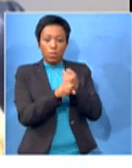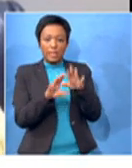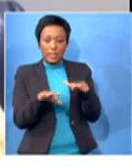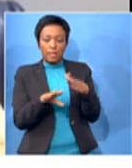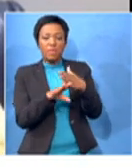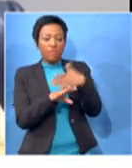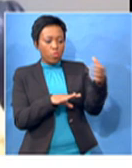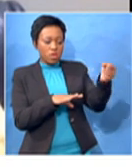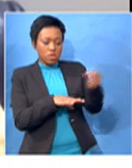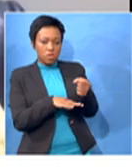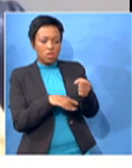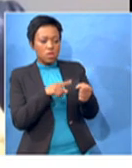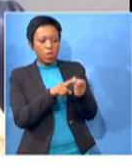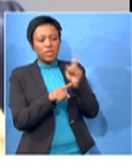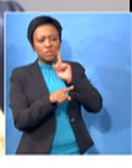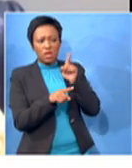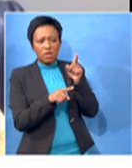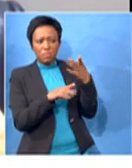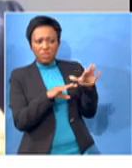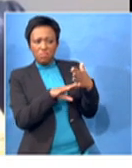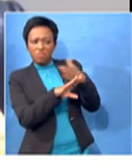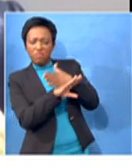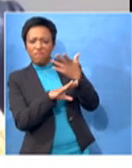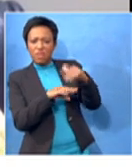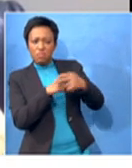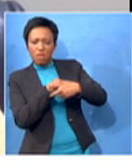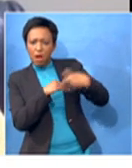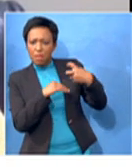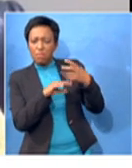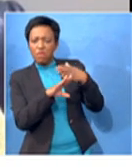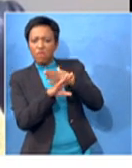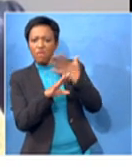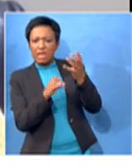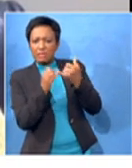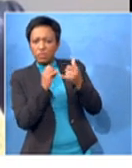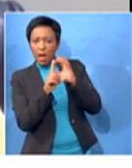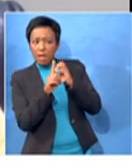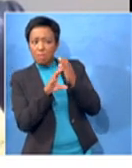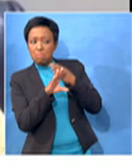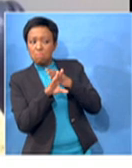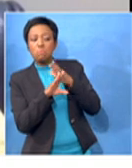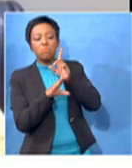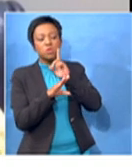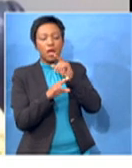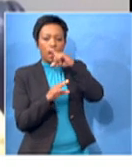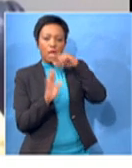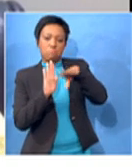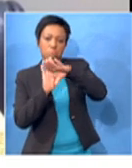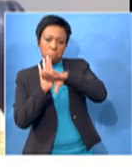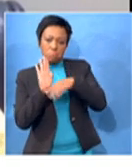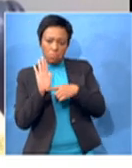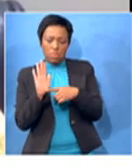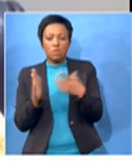what it does then is it opens it up. It is about every